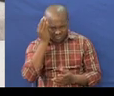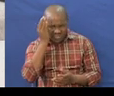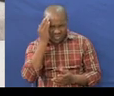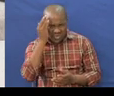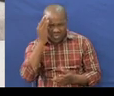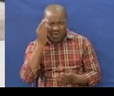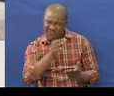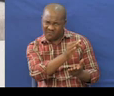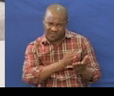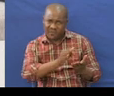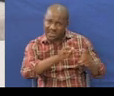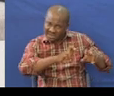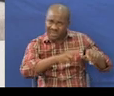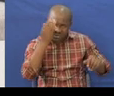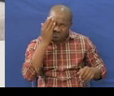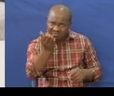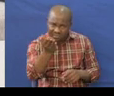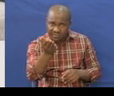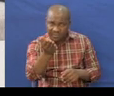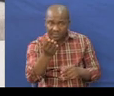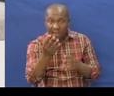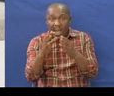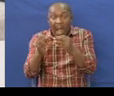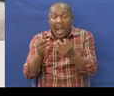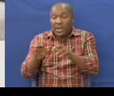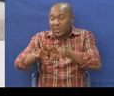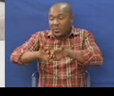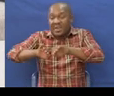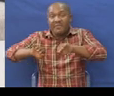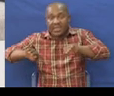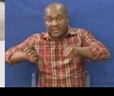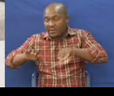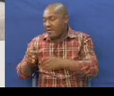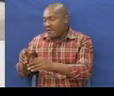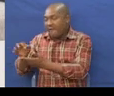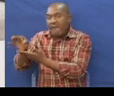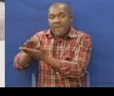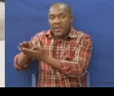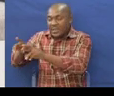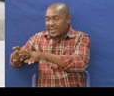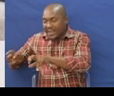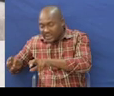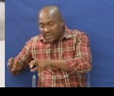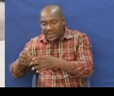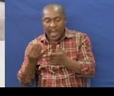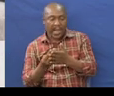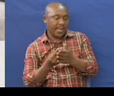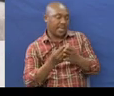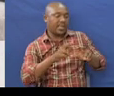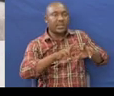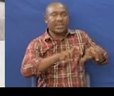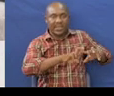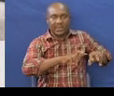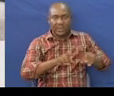research? And how can you differentiate between a field research and research? Okay, it's